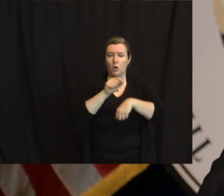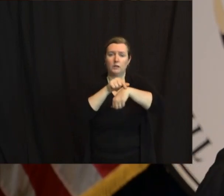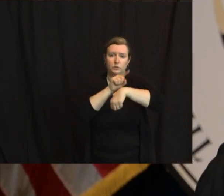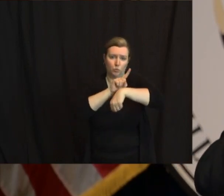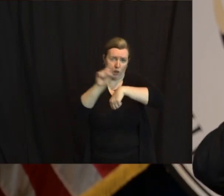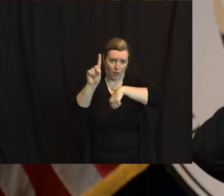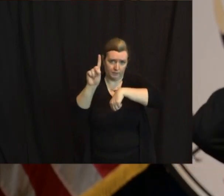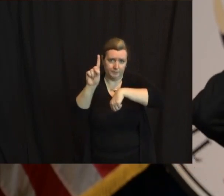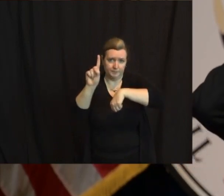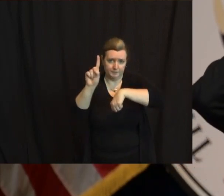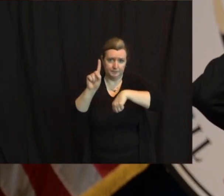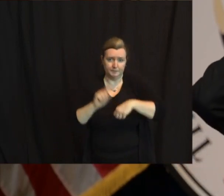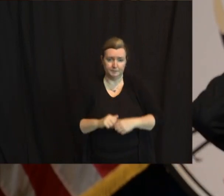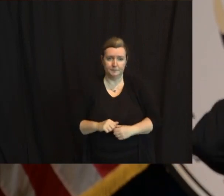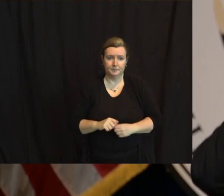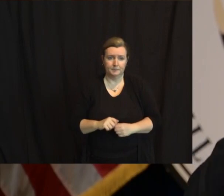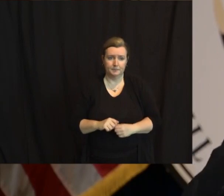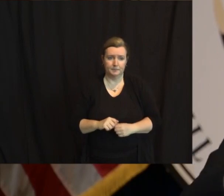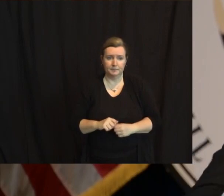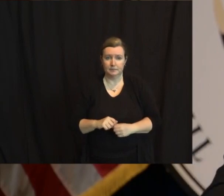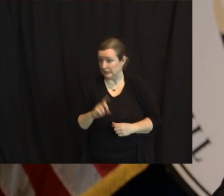p.m.